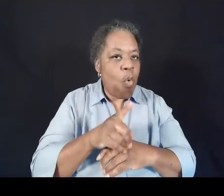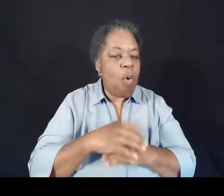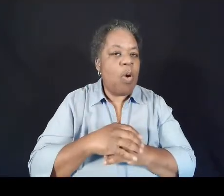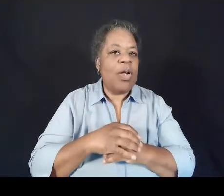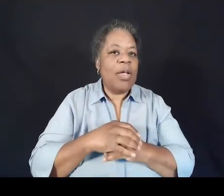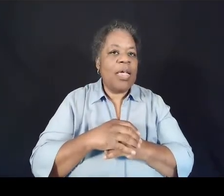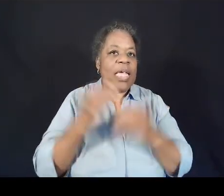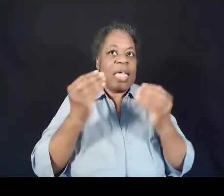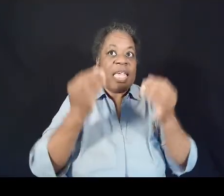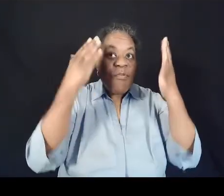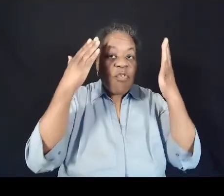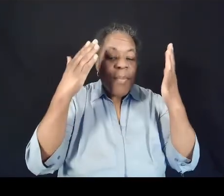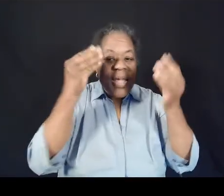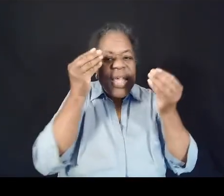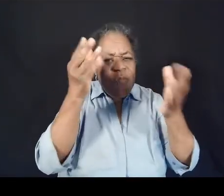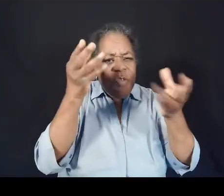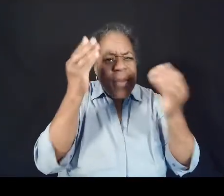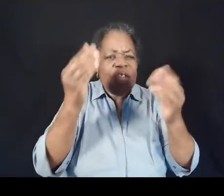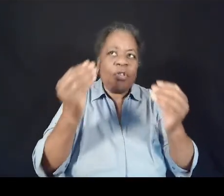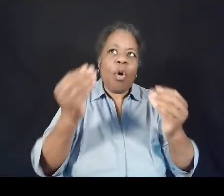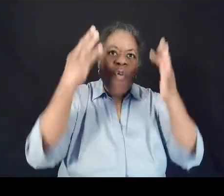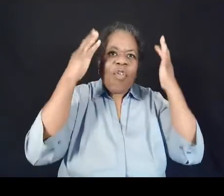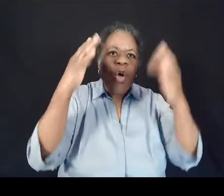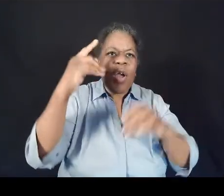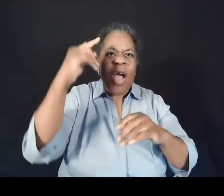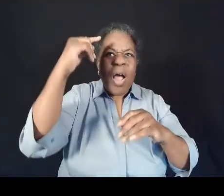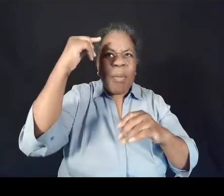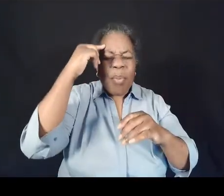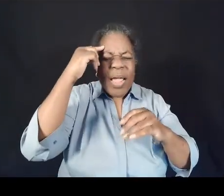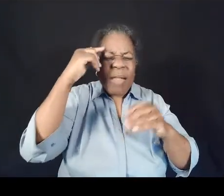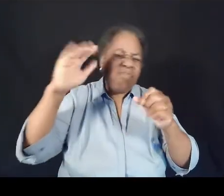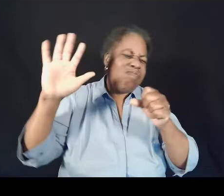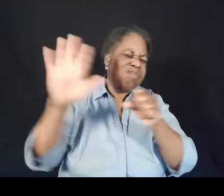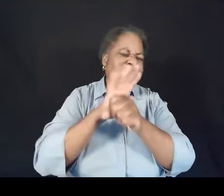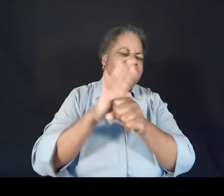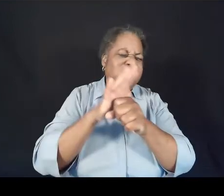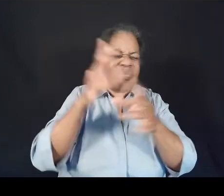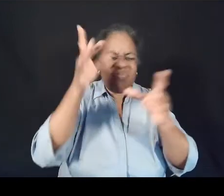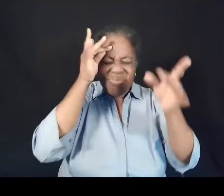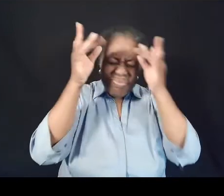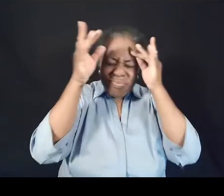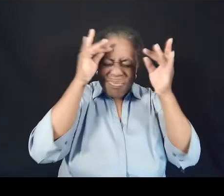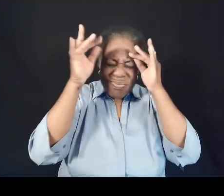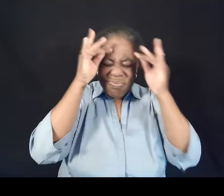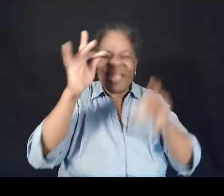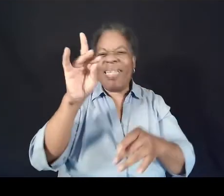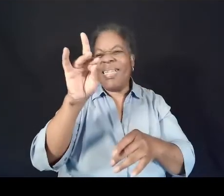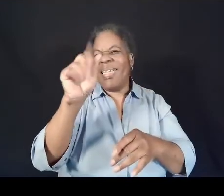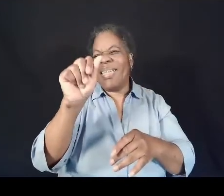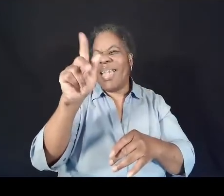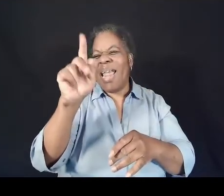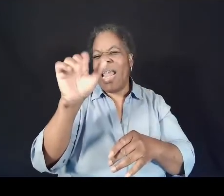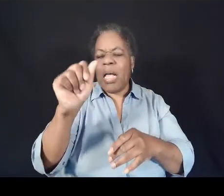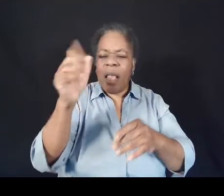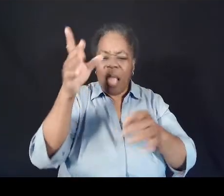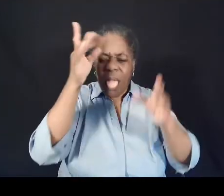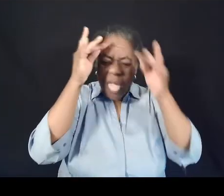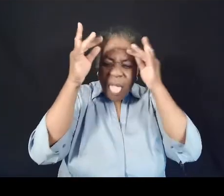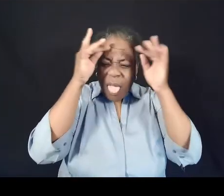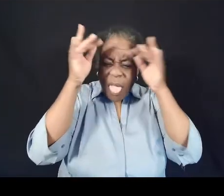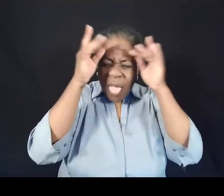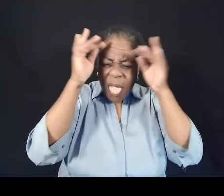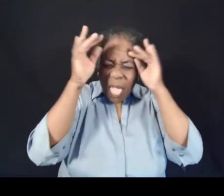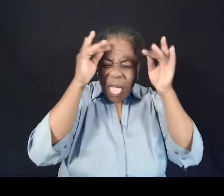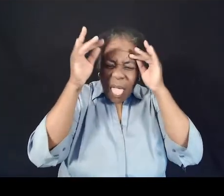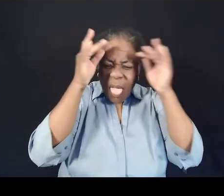overload is what happens when our brains are overwhelmed with data from the world around us. Data that may or may not